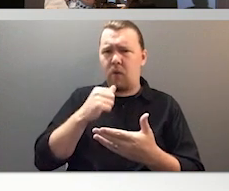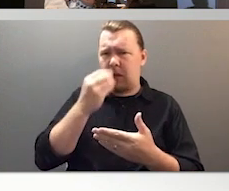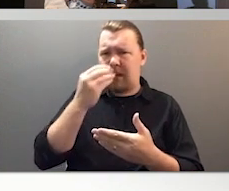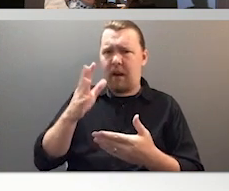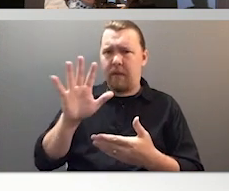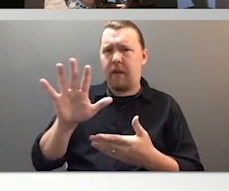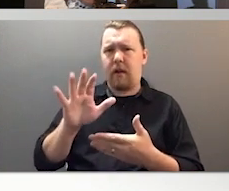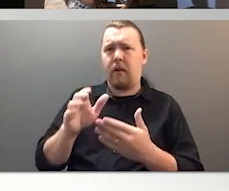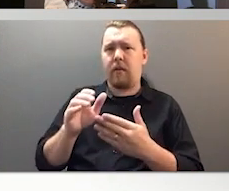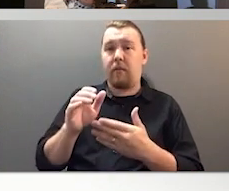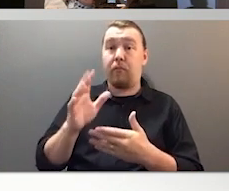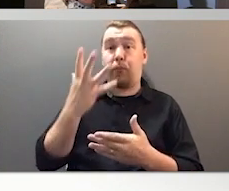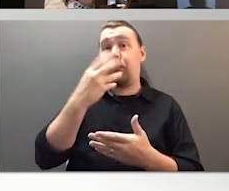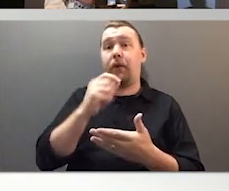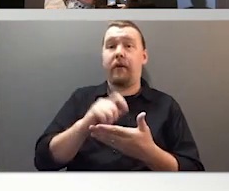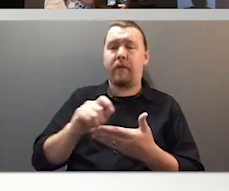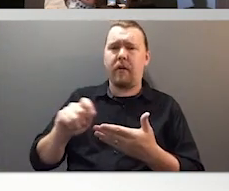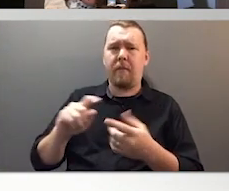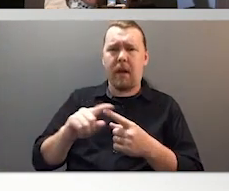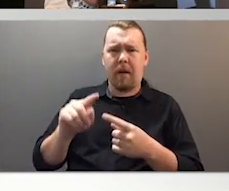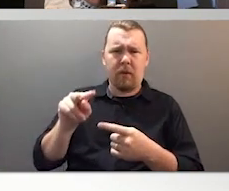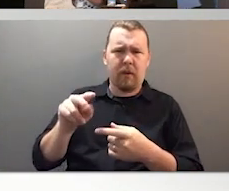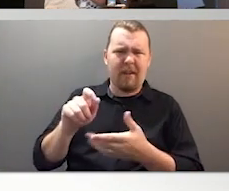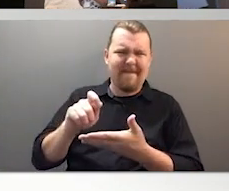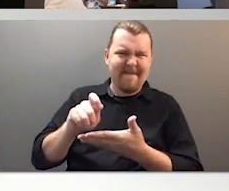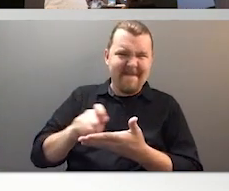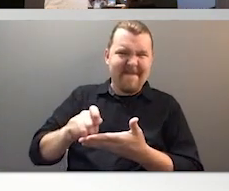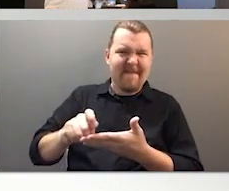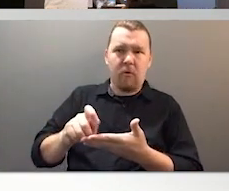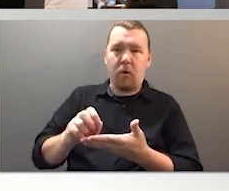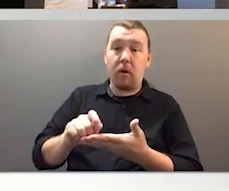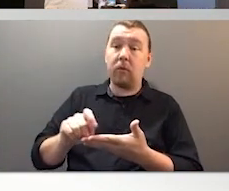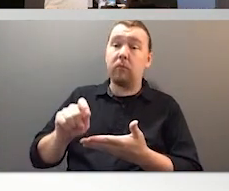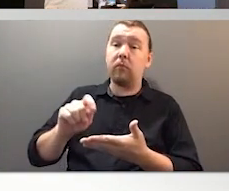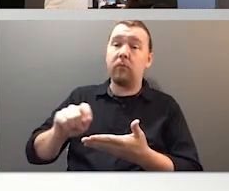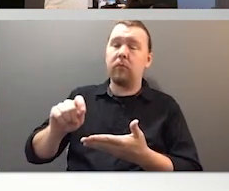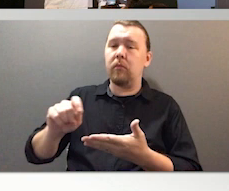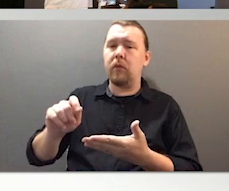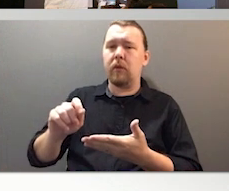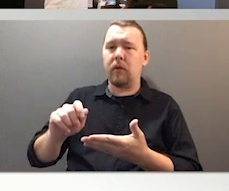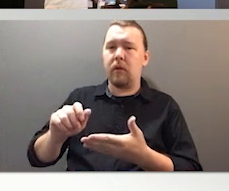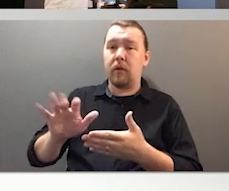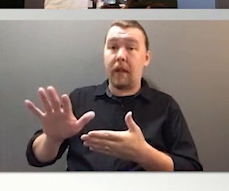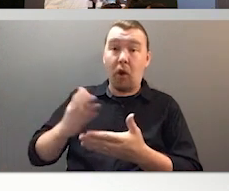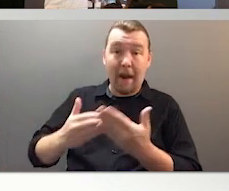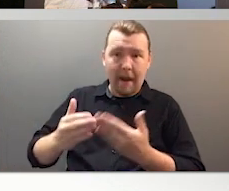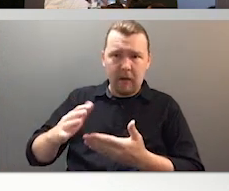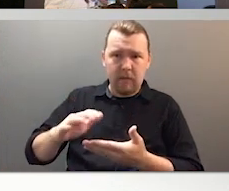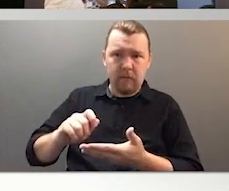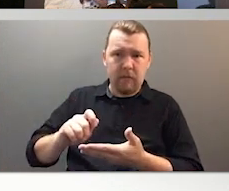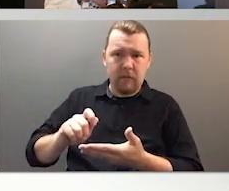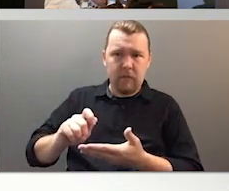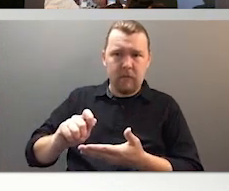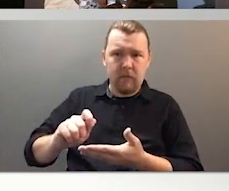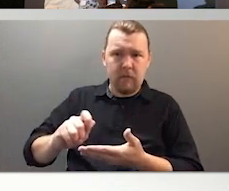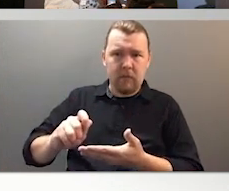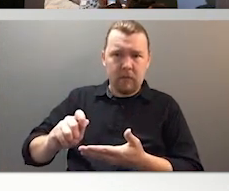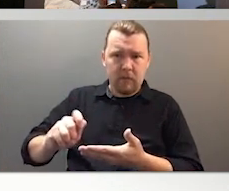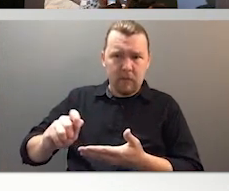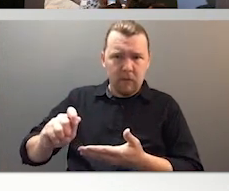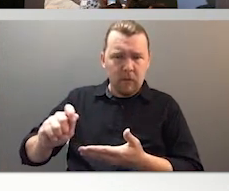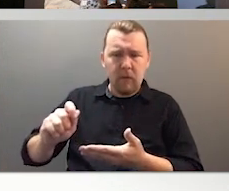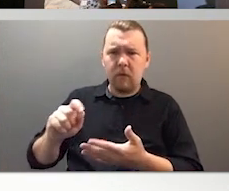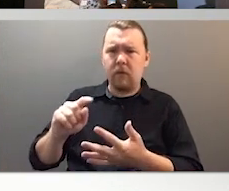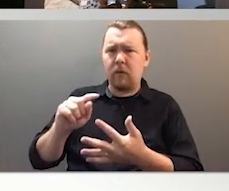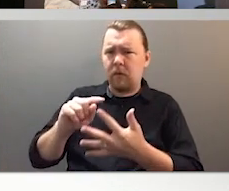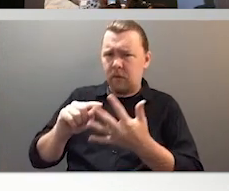they're holding a pencil, how hard they're pushing down, things along those lines. So